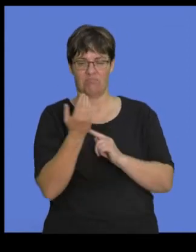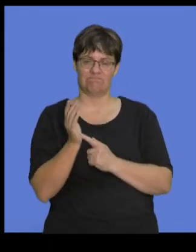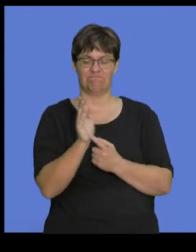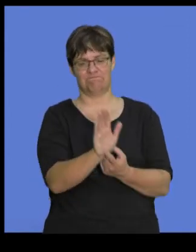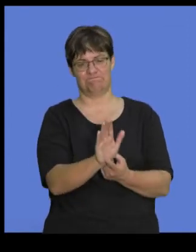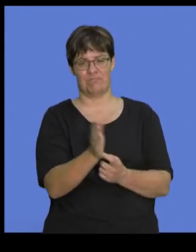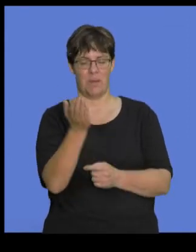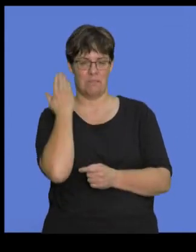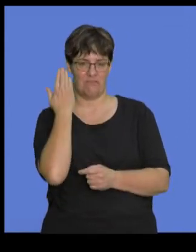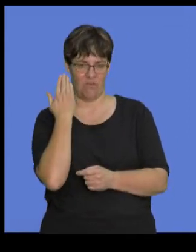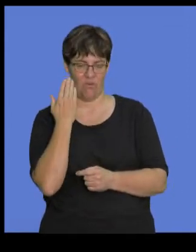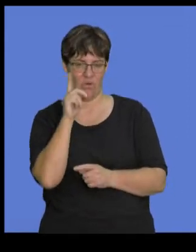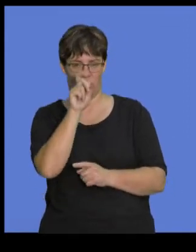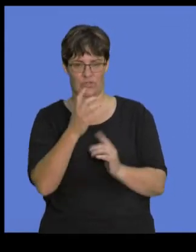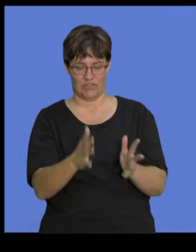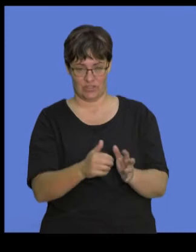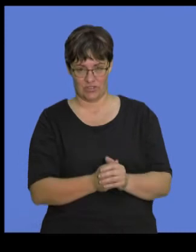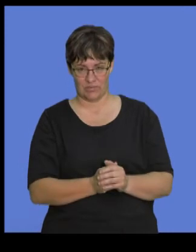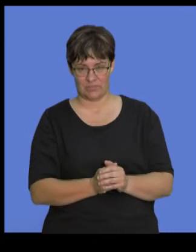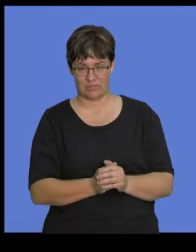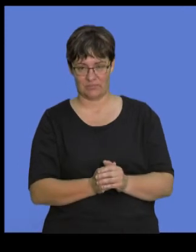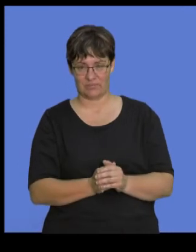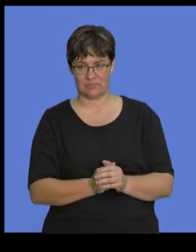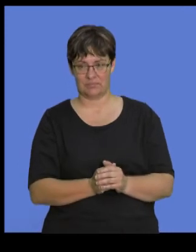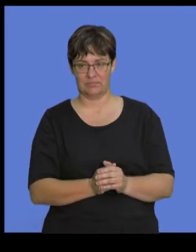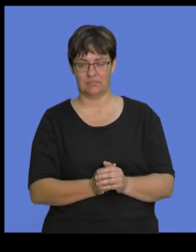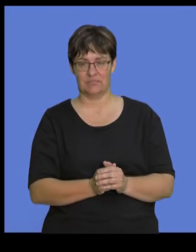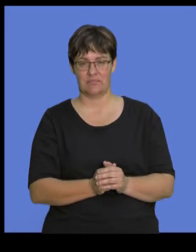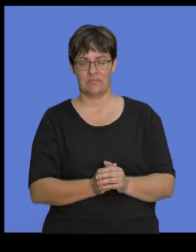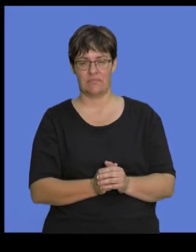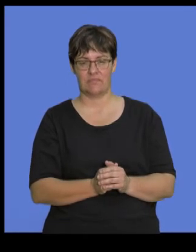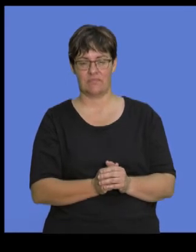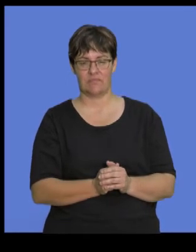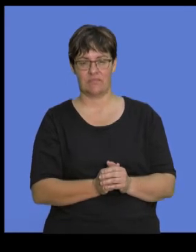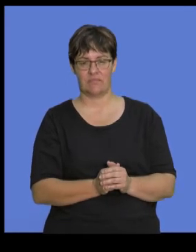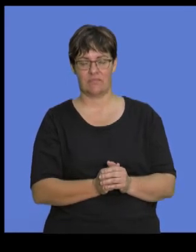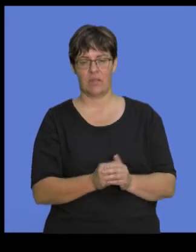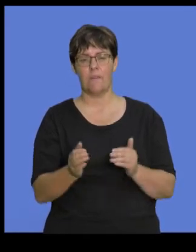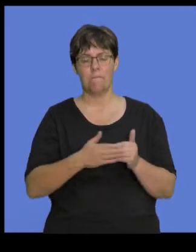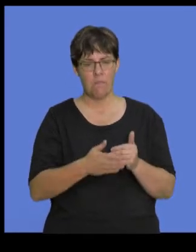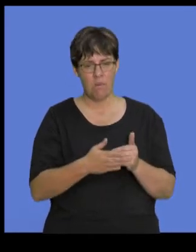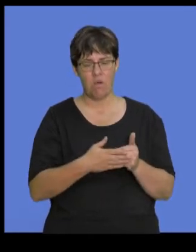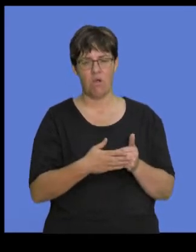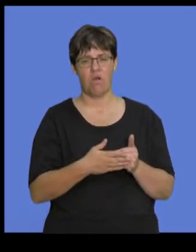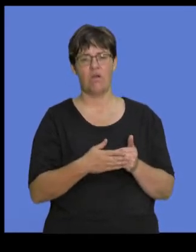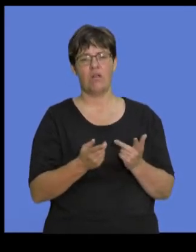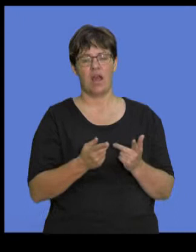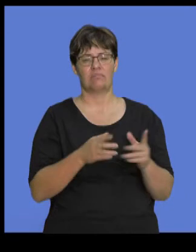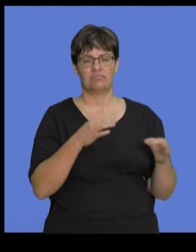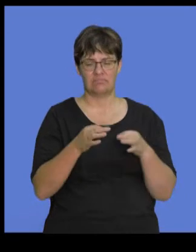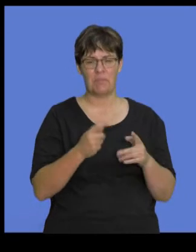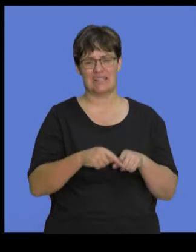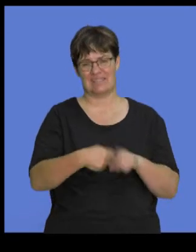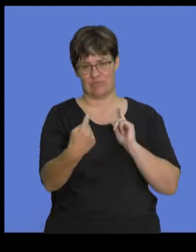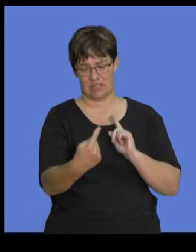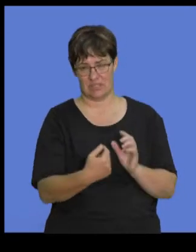we demonstrated in the previous question, right? Okay, and then it goes further now. We are onto